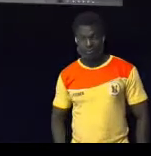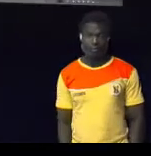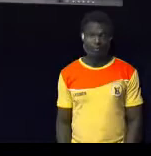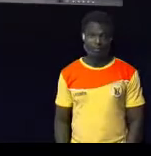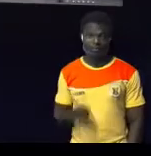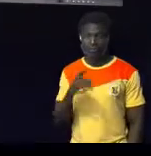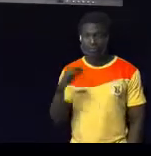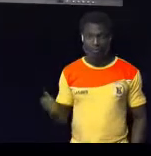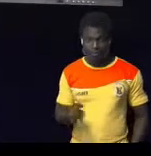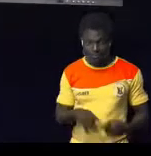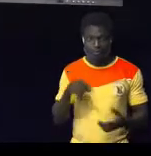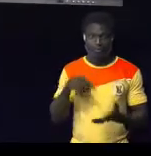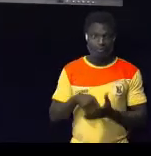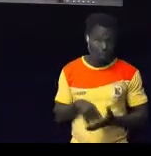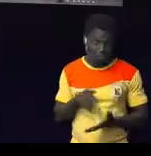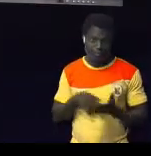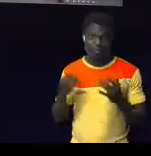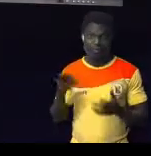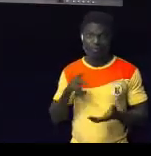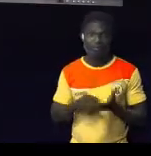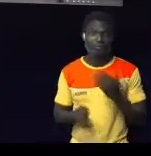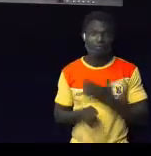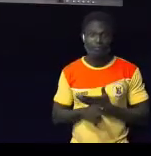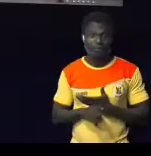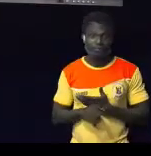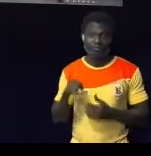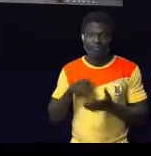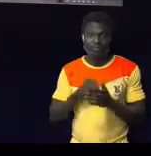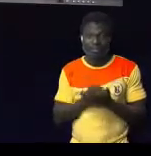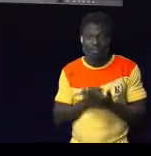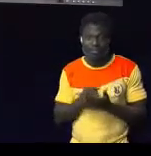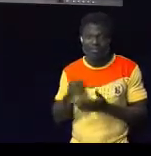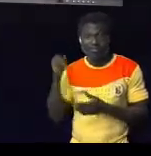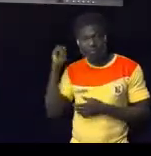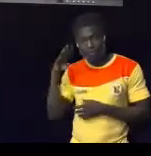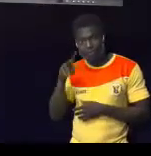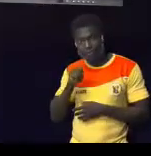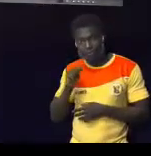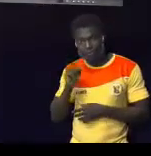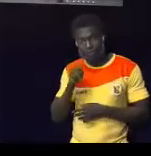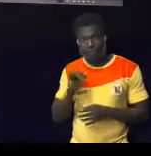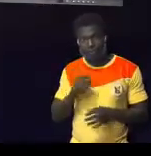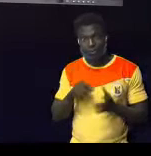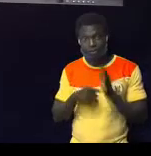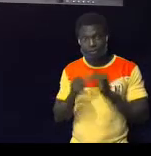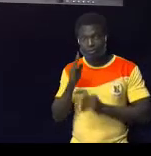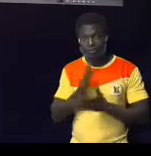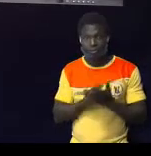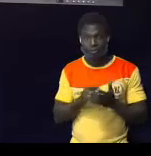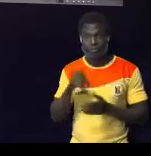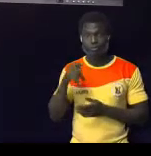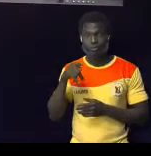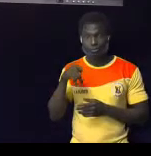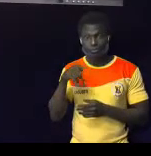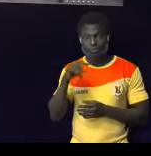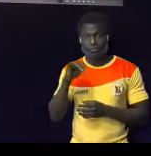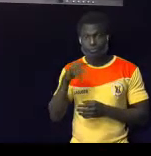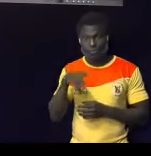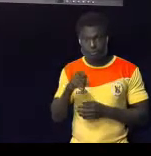Hello, children. You're welcome to this segment of the program. It is Magic Tuesday, where I show you a lot of tips and tricks